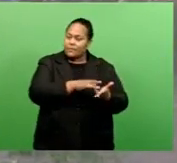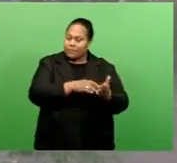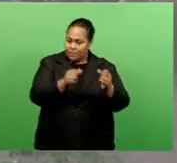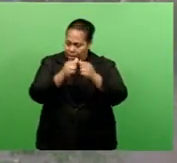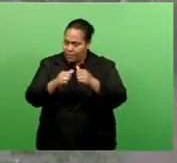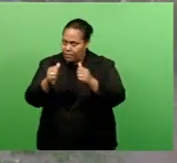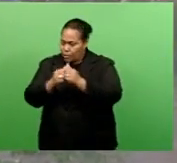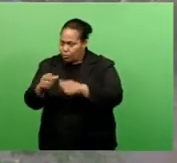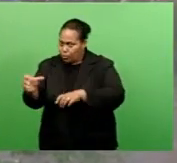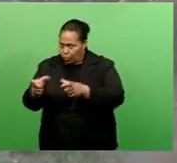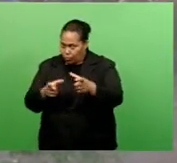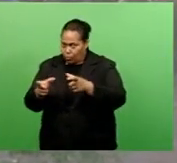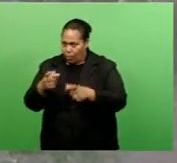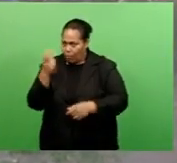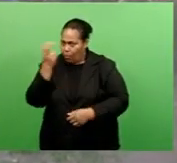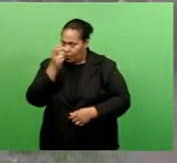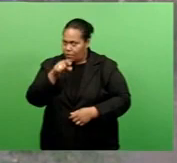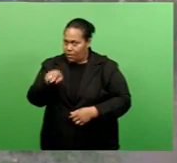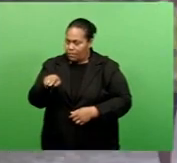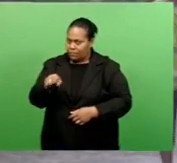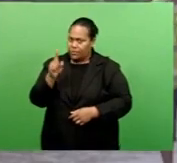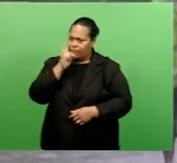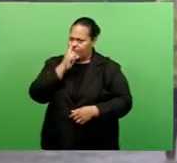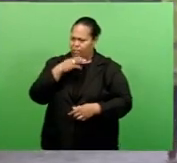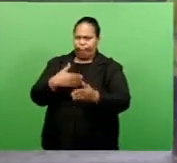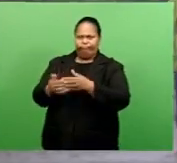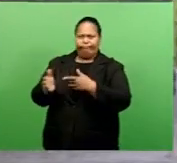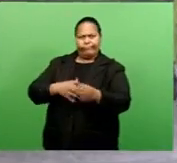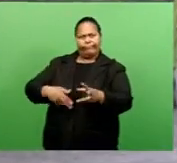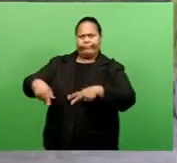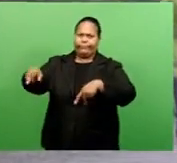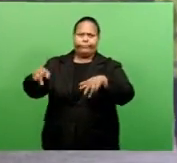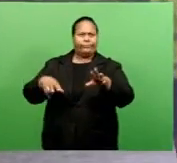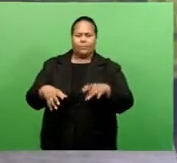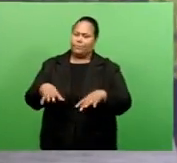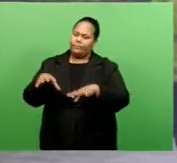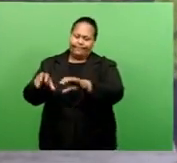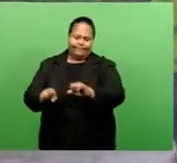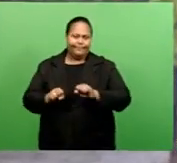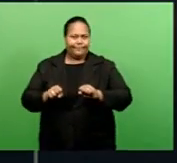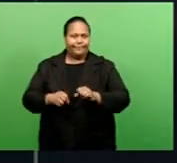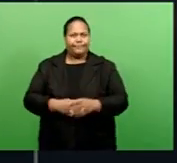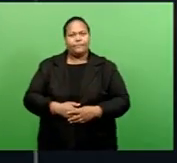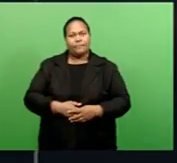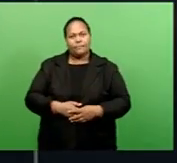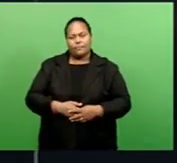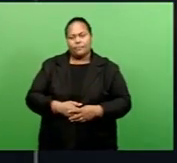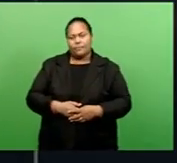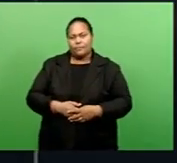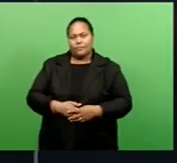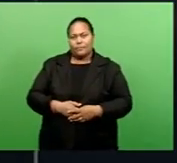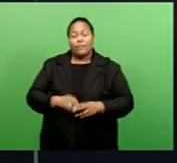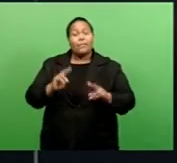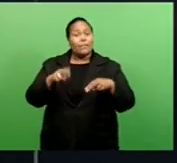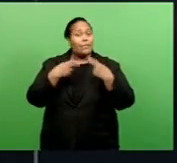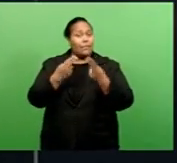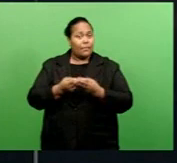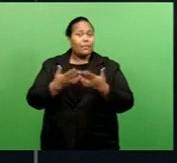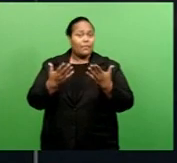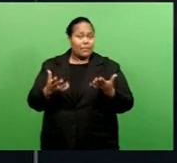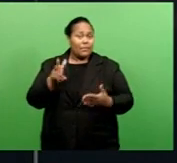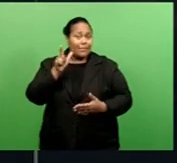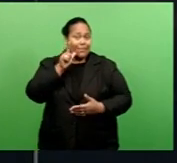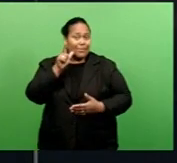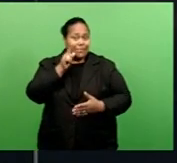to control unnecessary movement. Apenisong Grandobu, FBC News. Families in QAUIA Lami